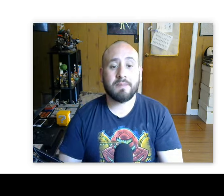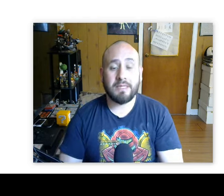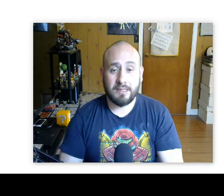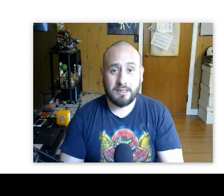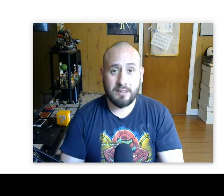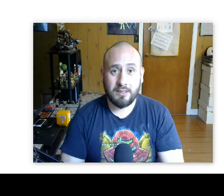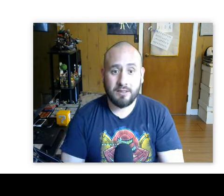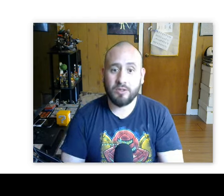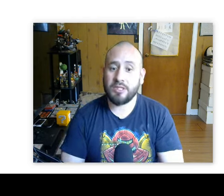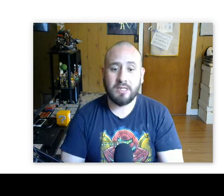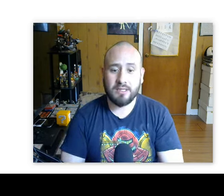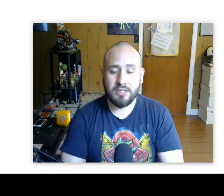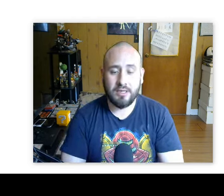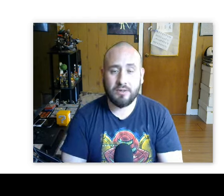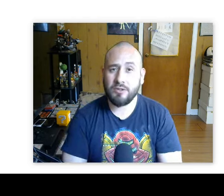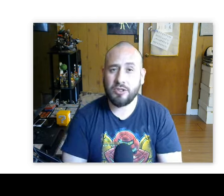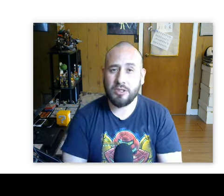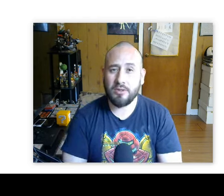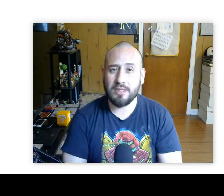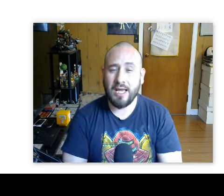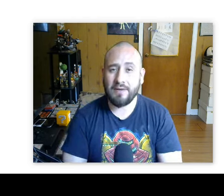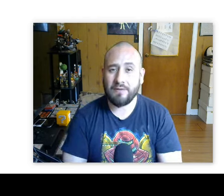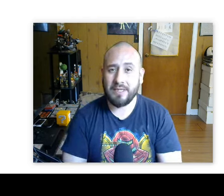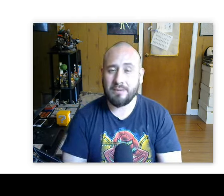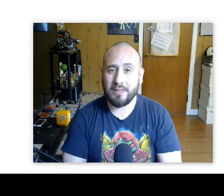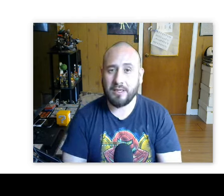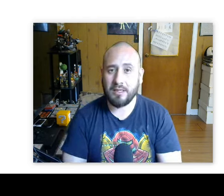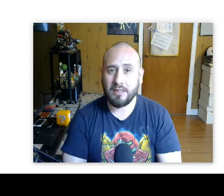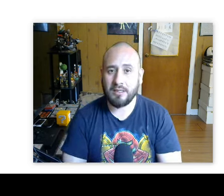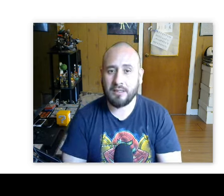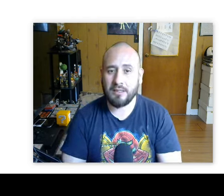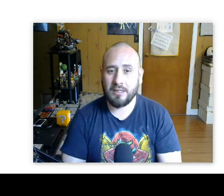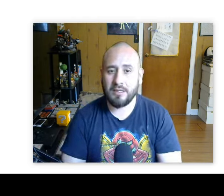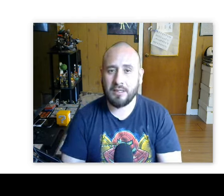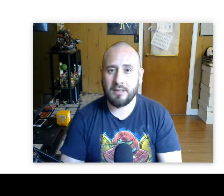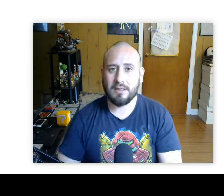These are peanuts, or just nuts in general. You should know the sign from peanut butter.